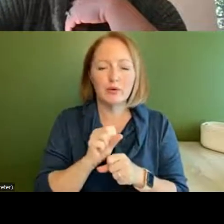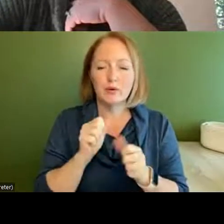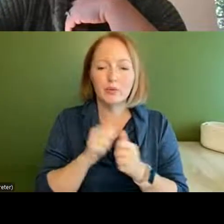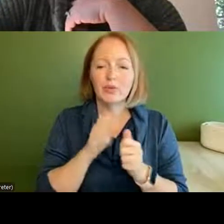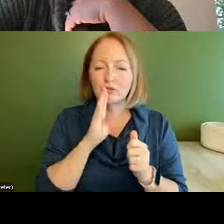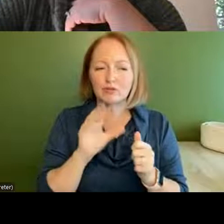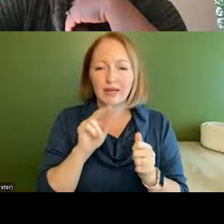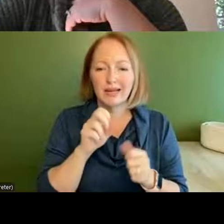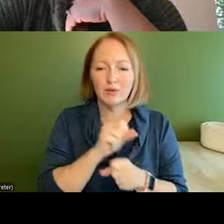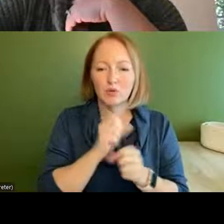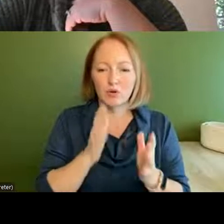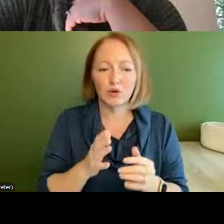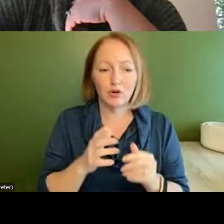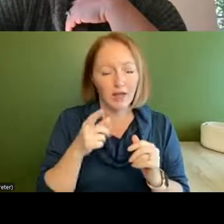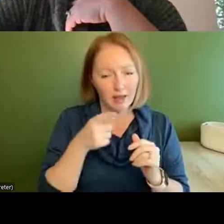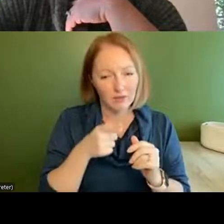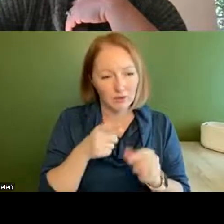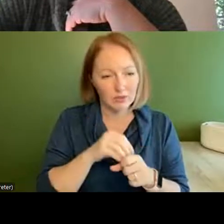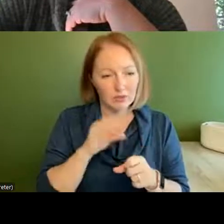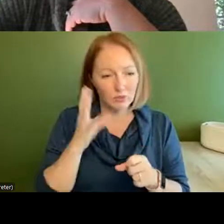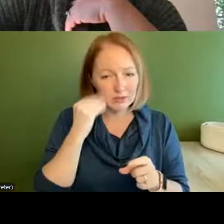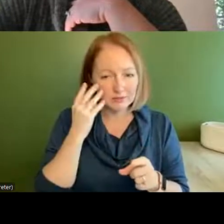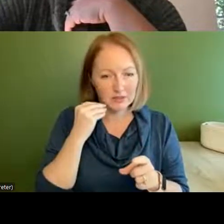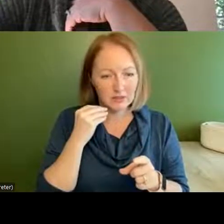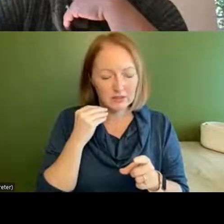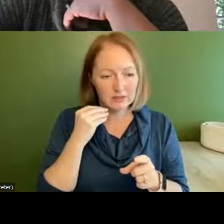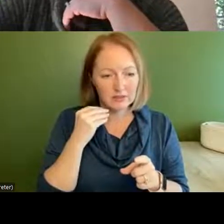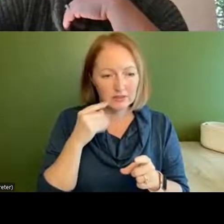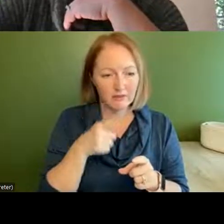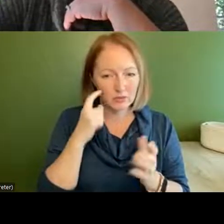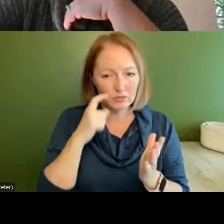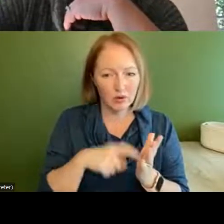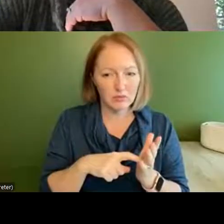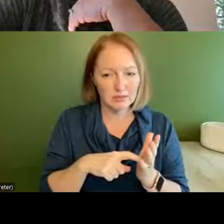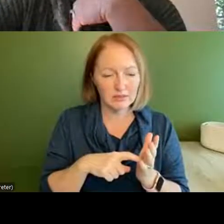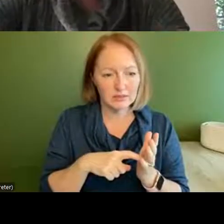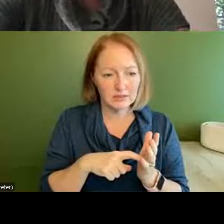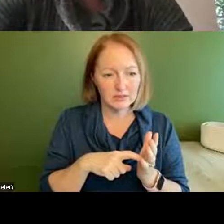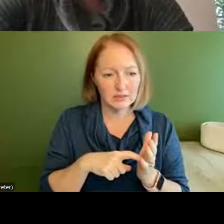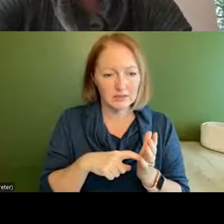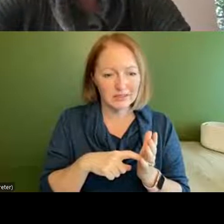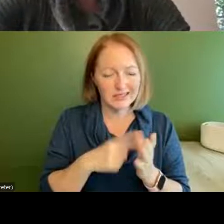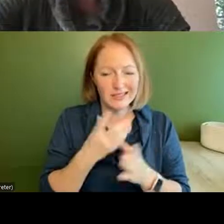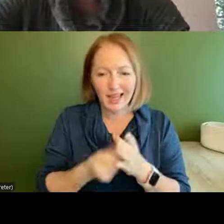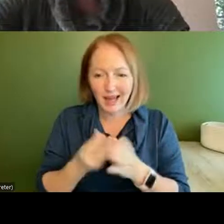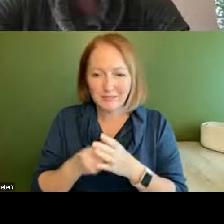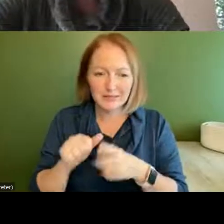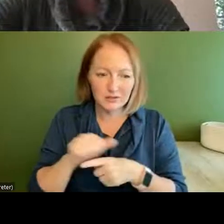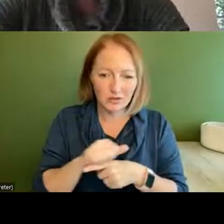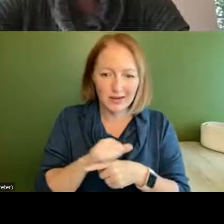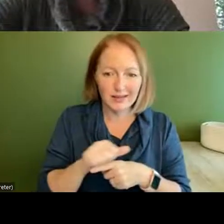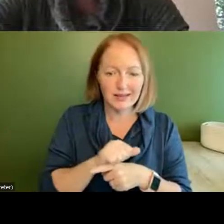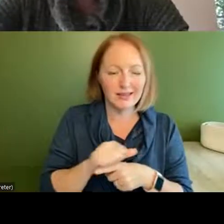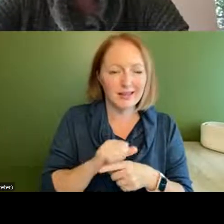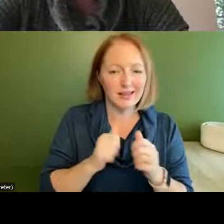direct care workers, have you, in your experience, have you noticed kind of gaps in training, and how